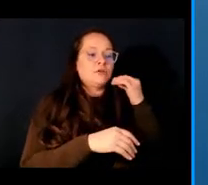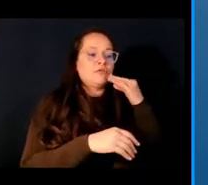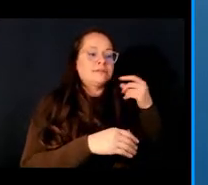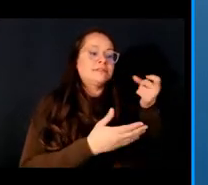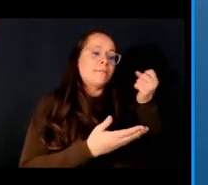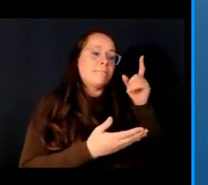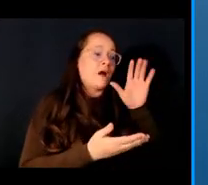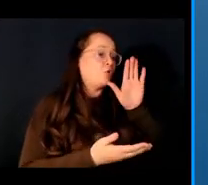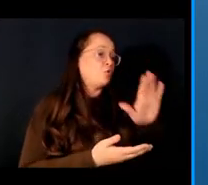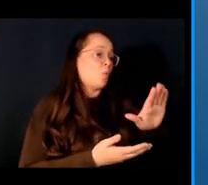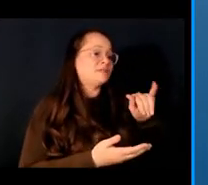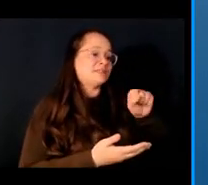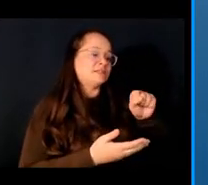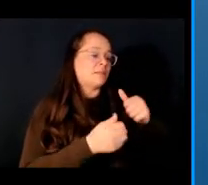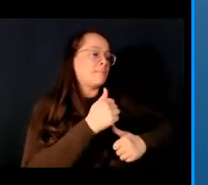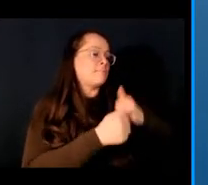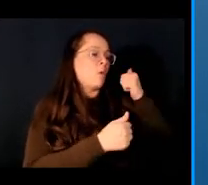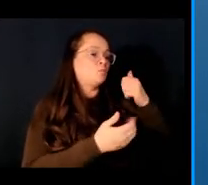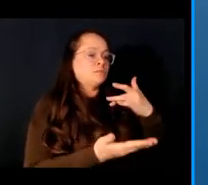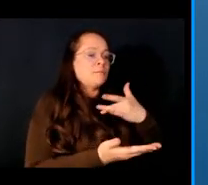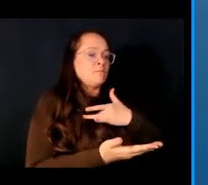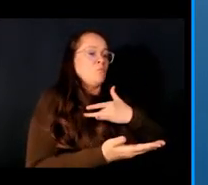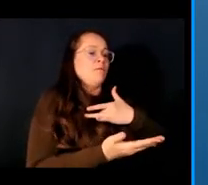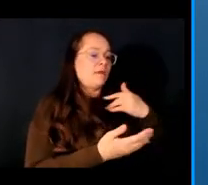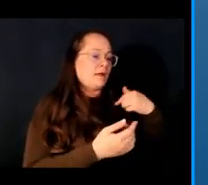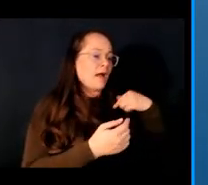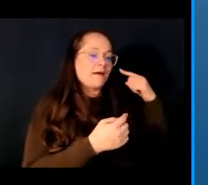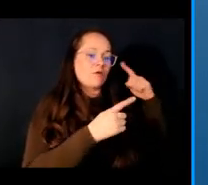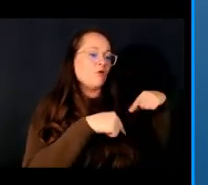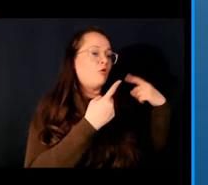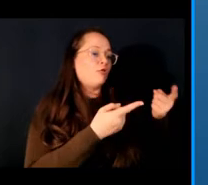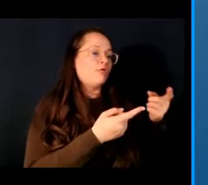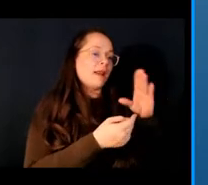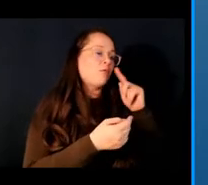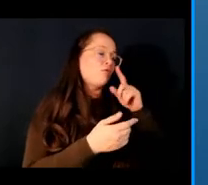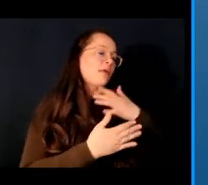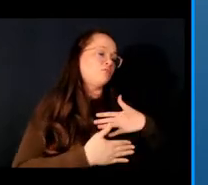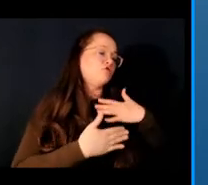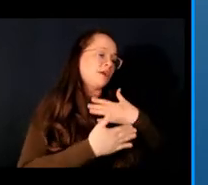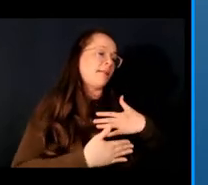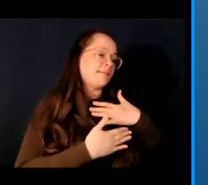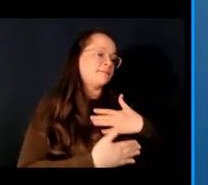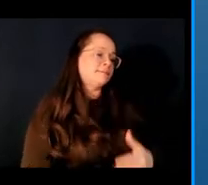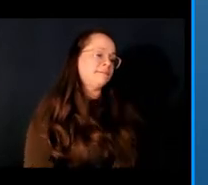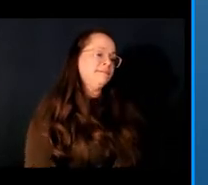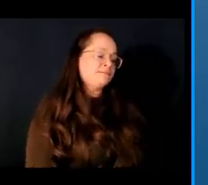yours is the most moving that I've heard and I really appreciate it